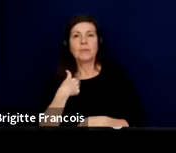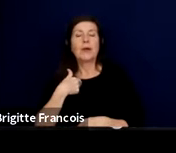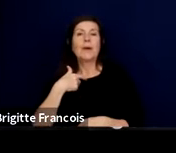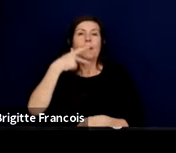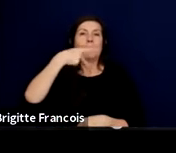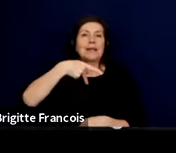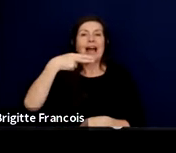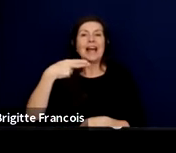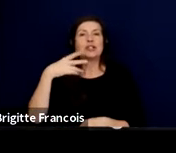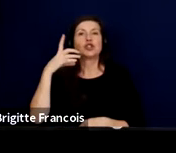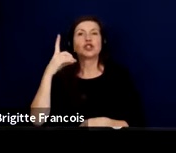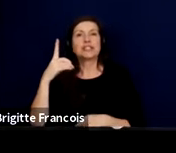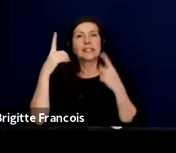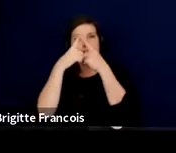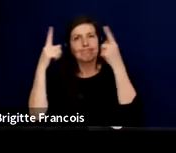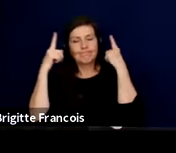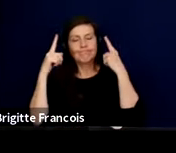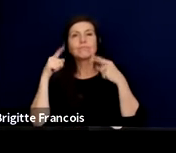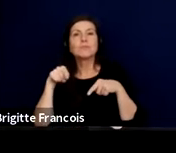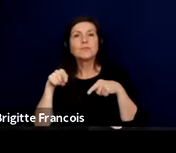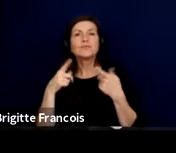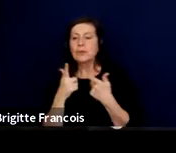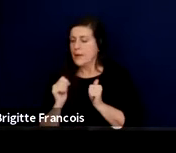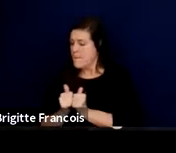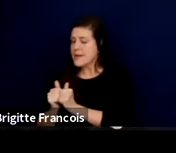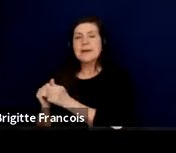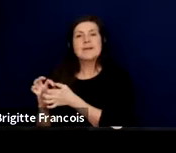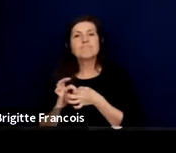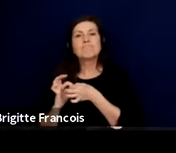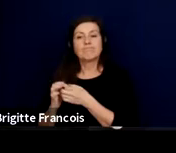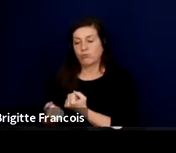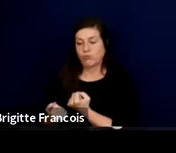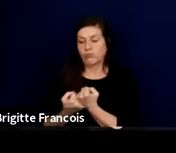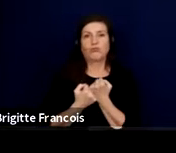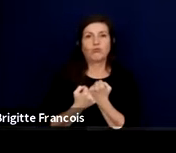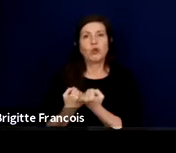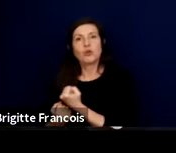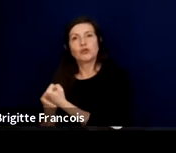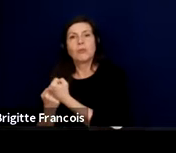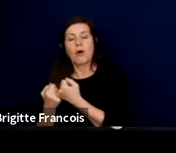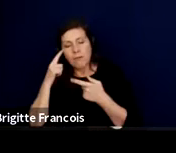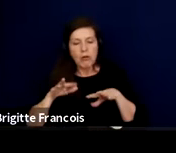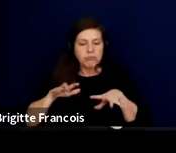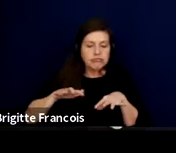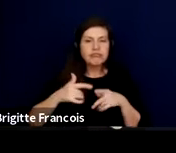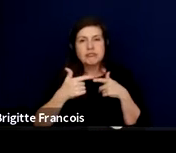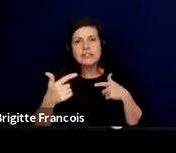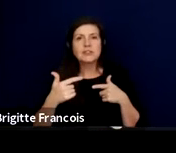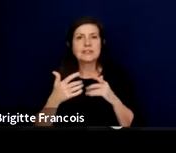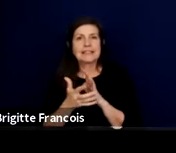about peer support as a means of supporting digital skills in different